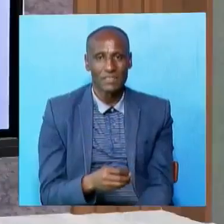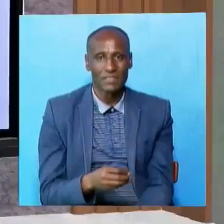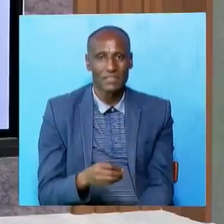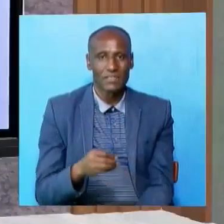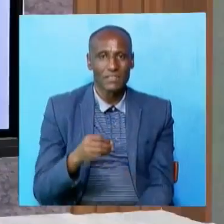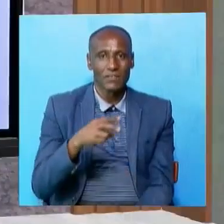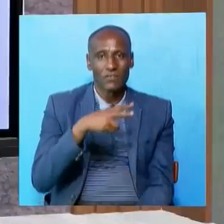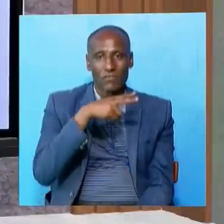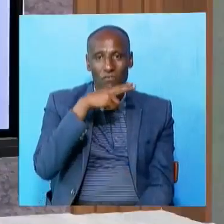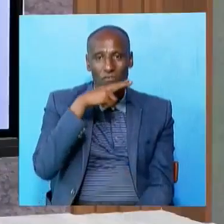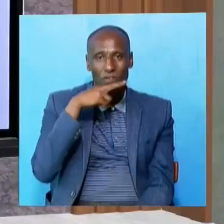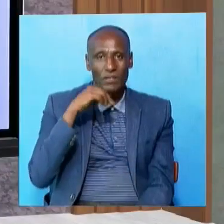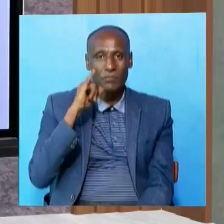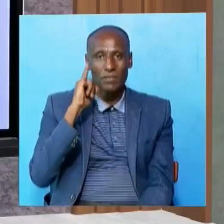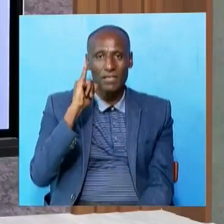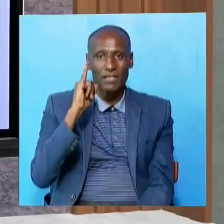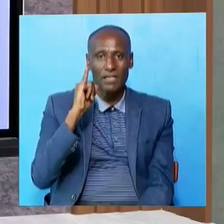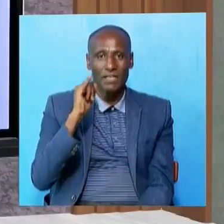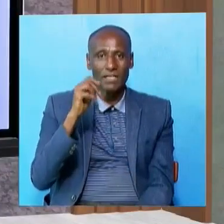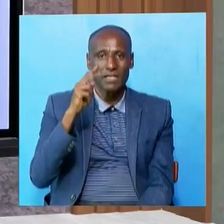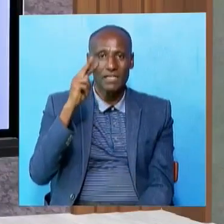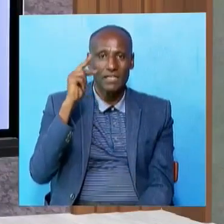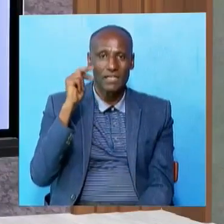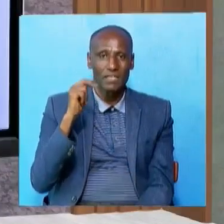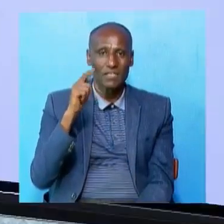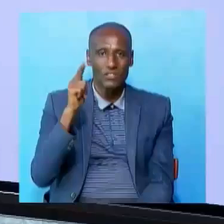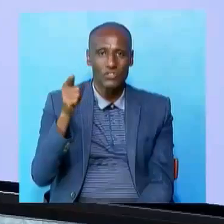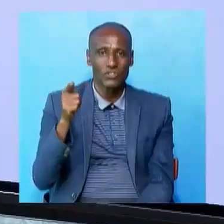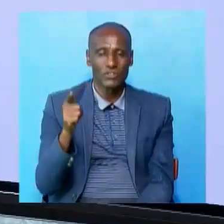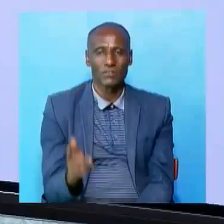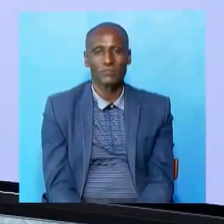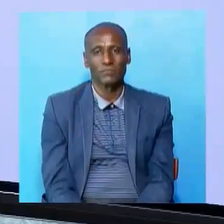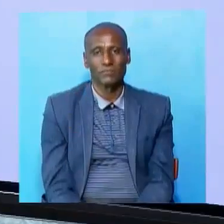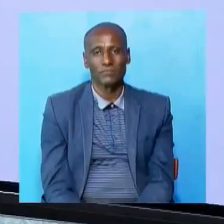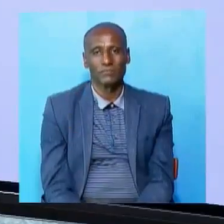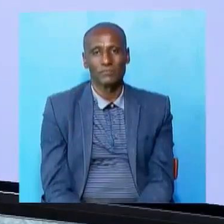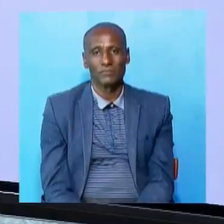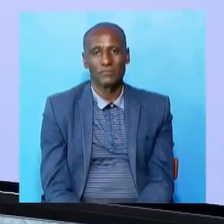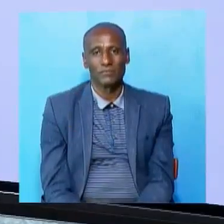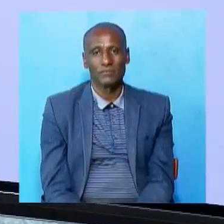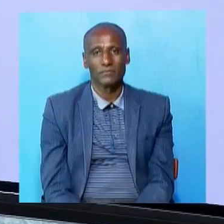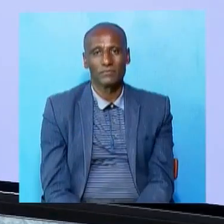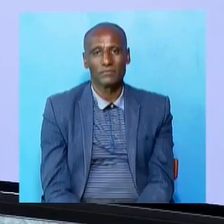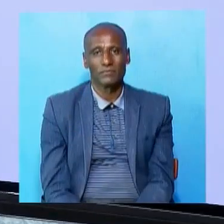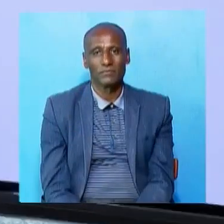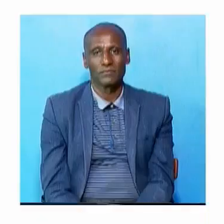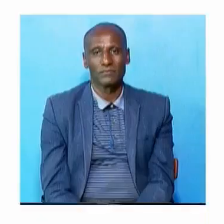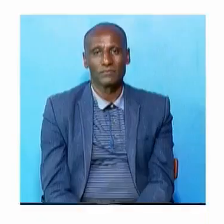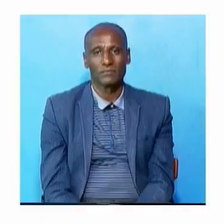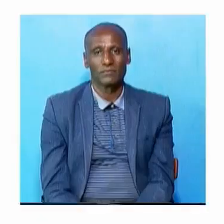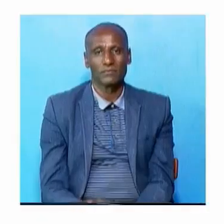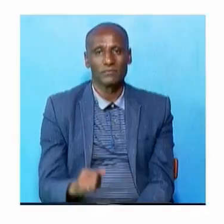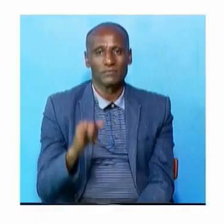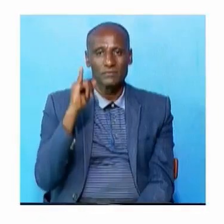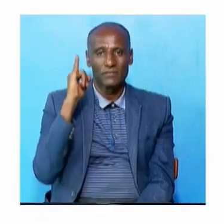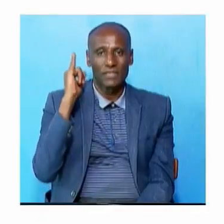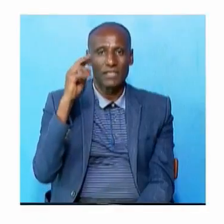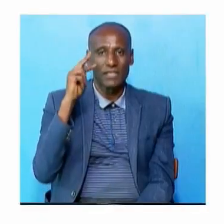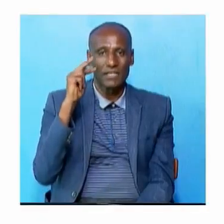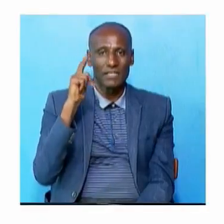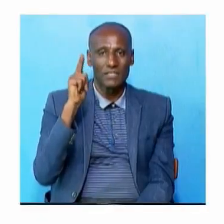do we use? Playing and driving. Right. The